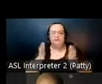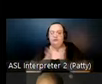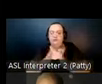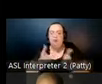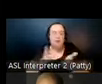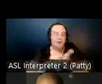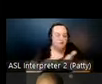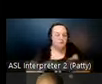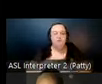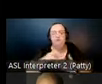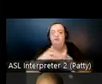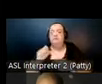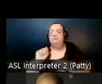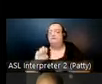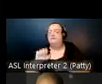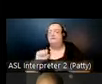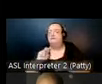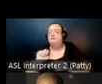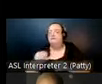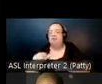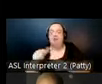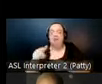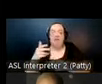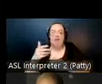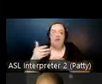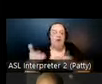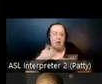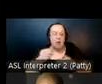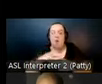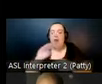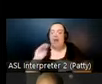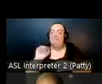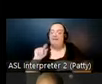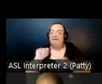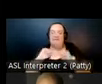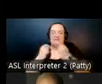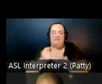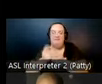seasonal employee hires, or MAP team support.